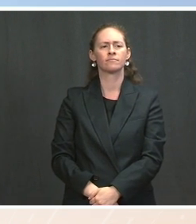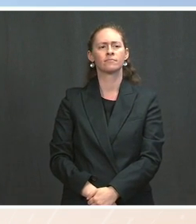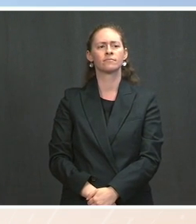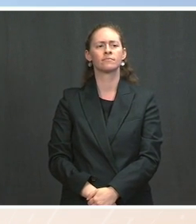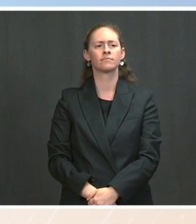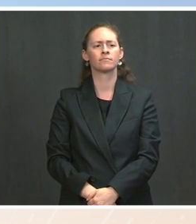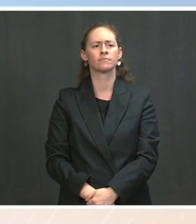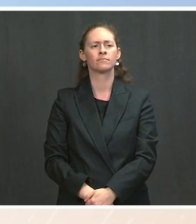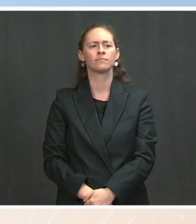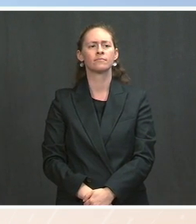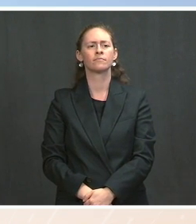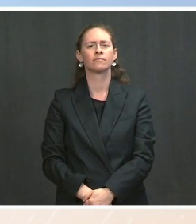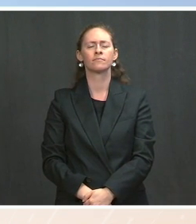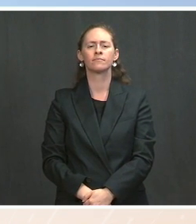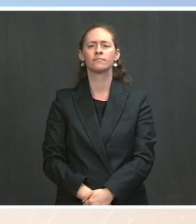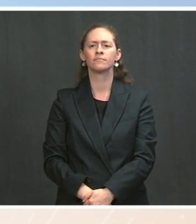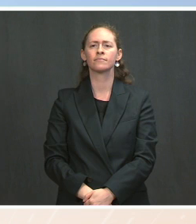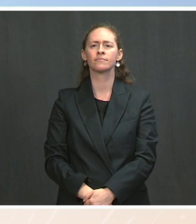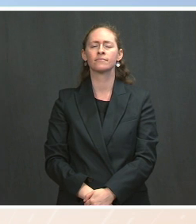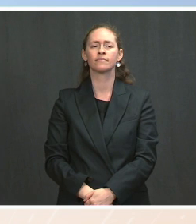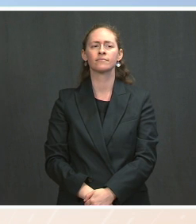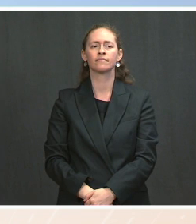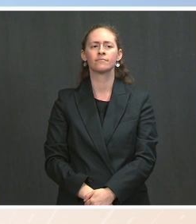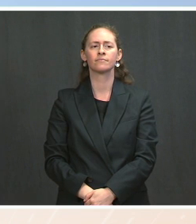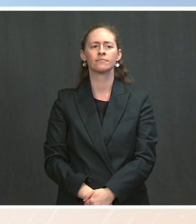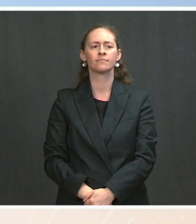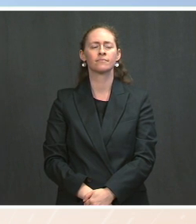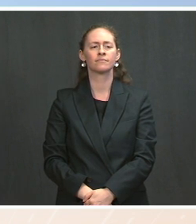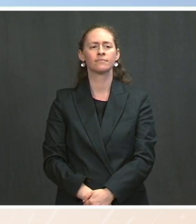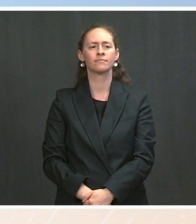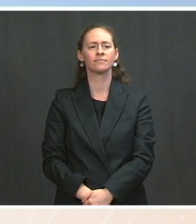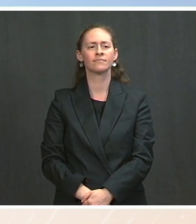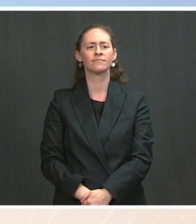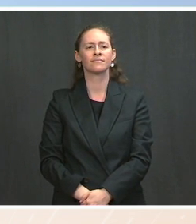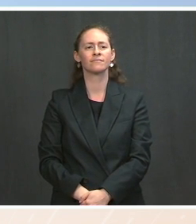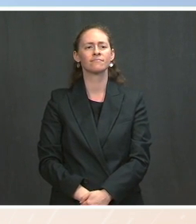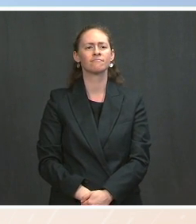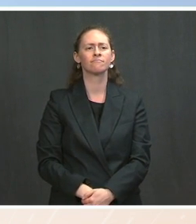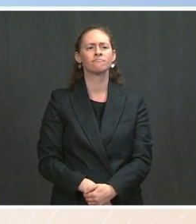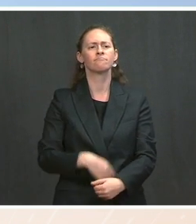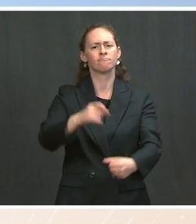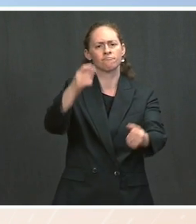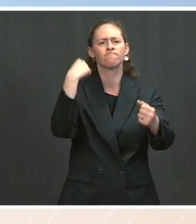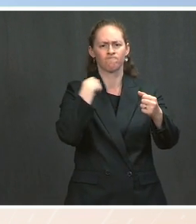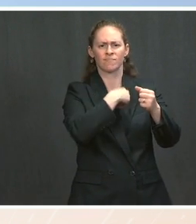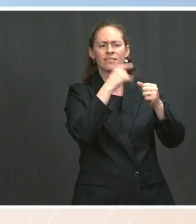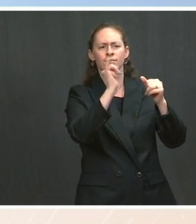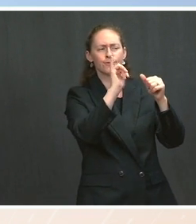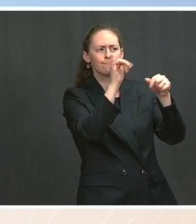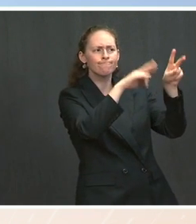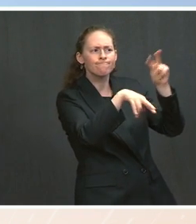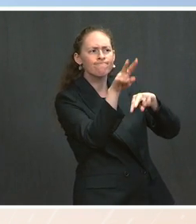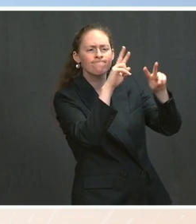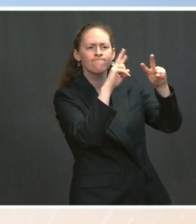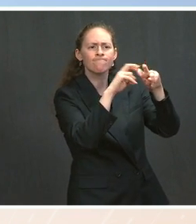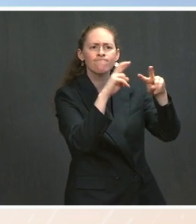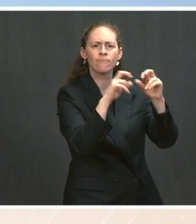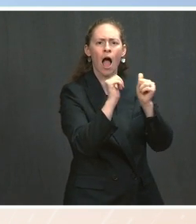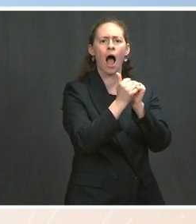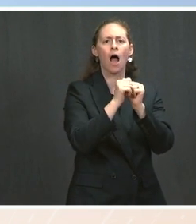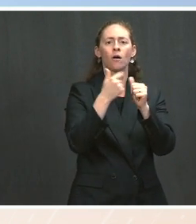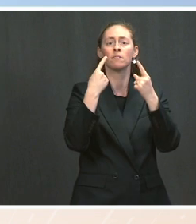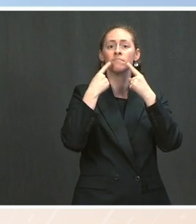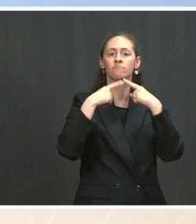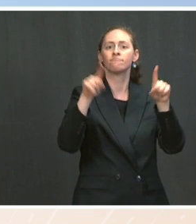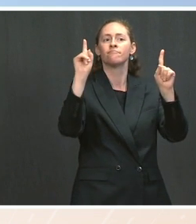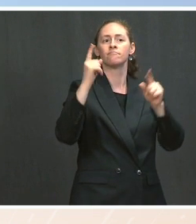closely about their military successes, and certainly that was a part of the discussion as well. And